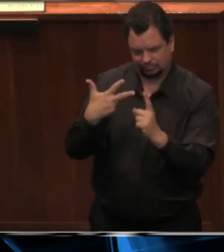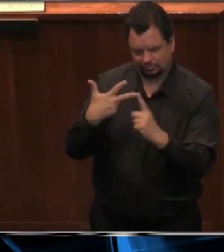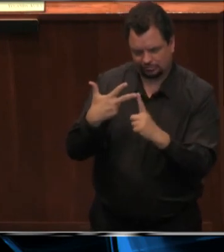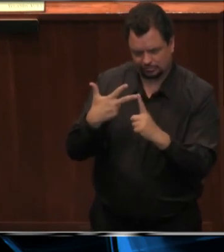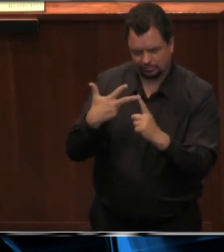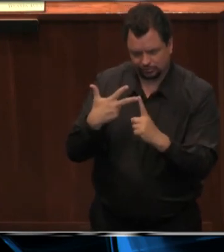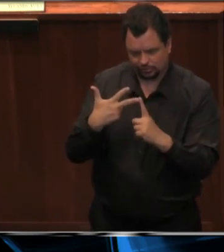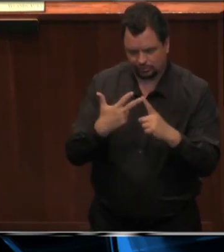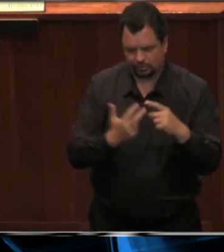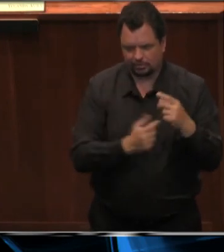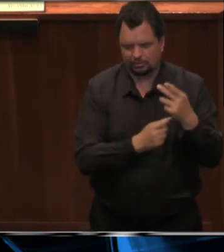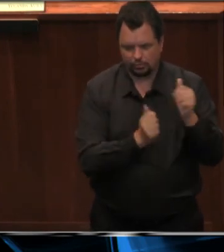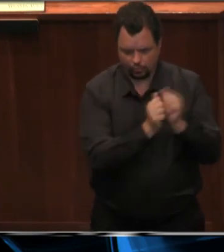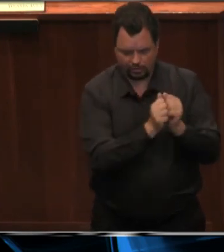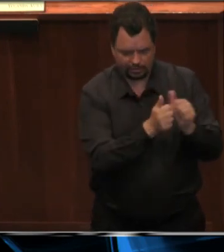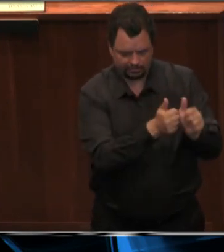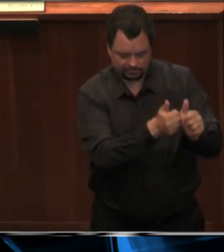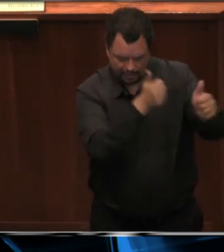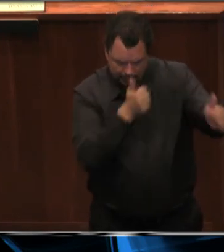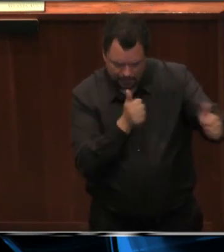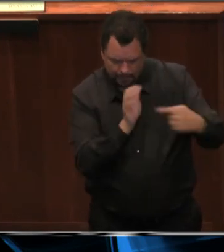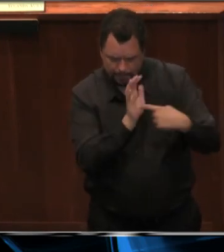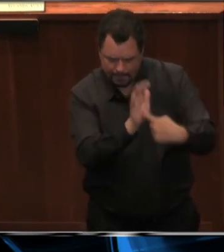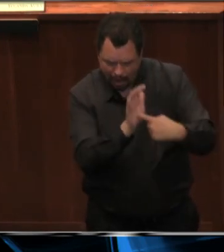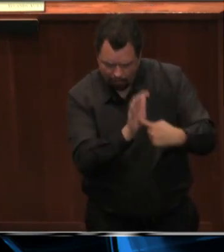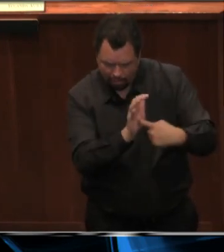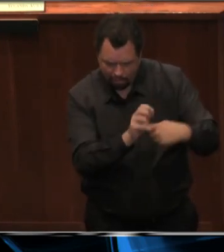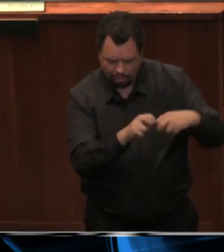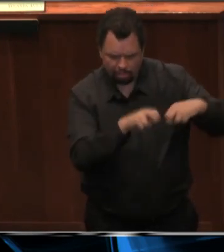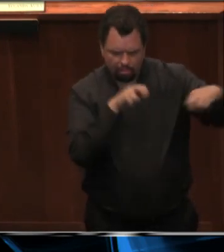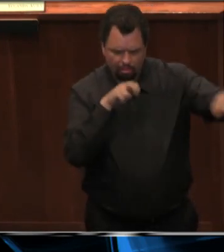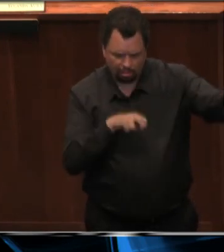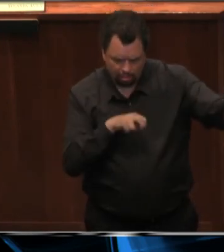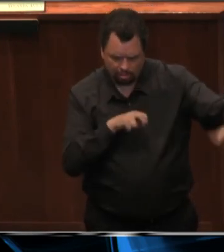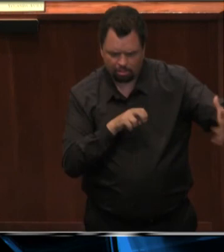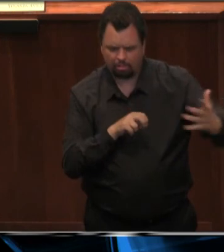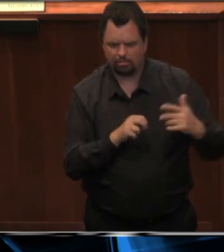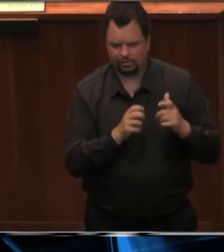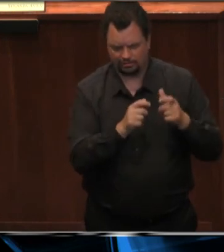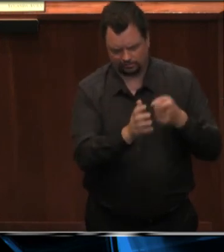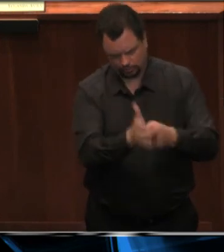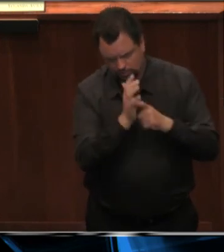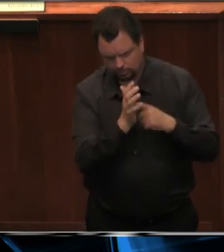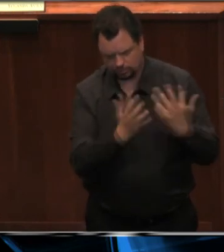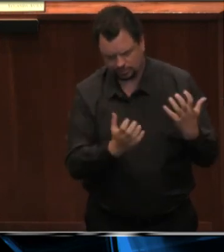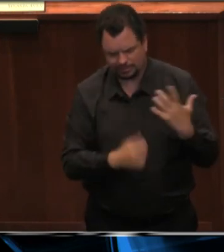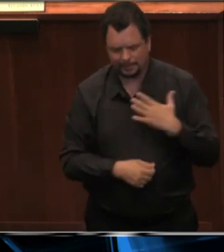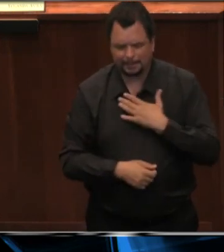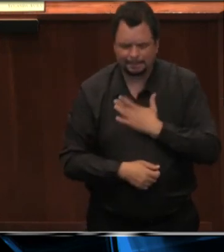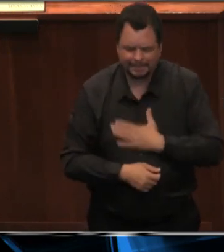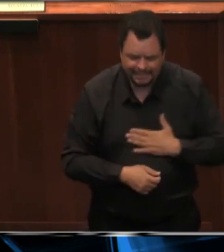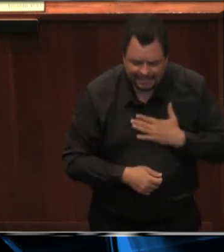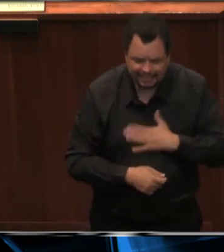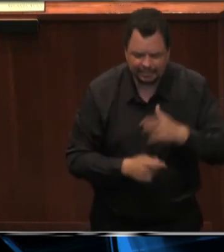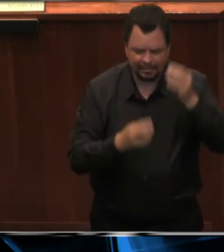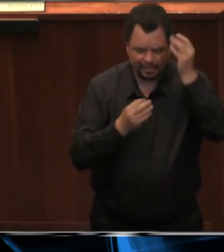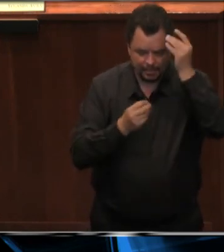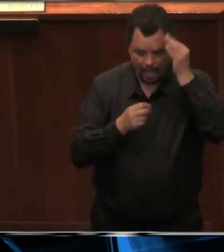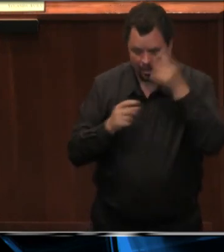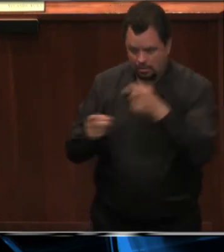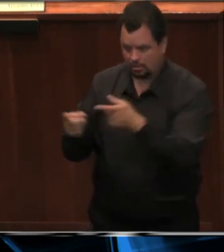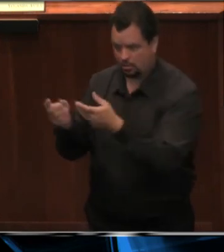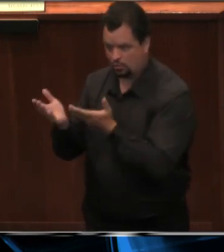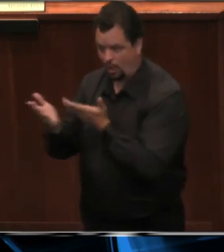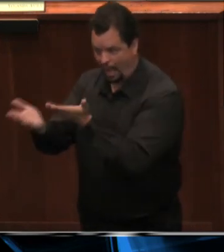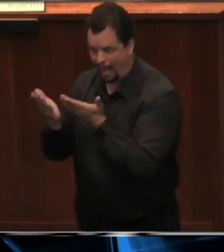model to protect our communities. Thank you for your time. Please, please think about making them the recommendations requirements.